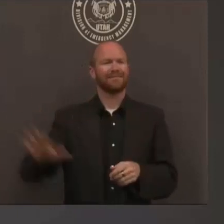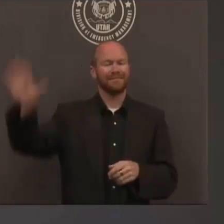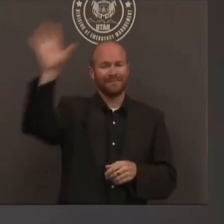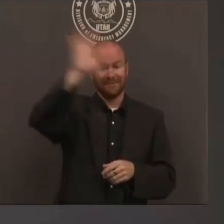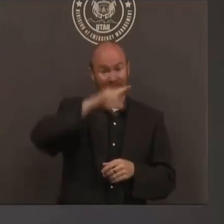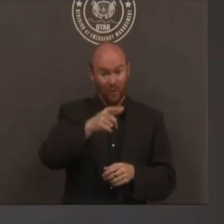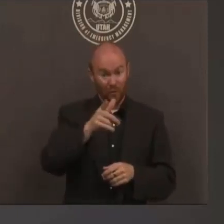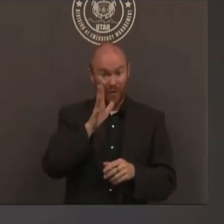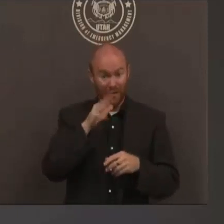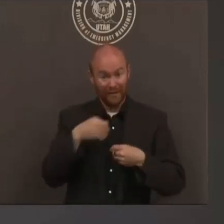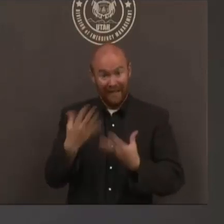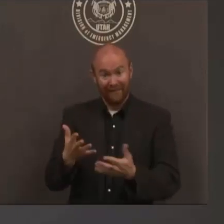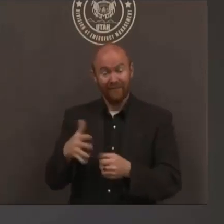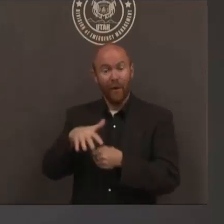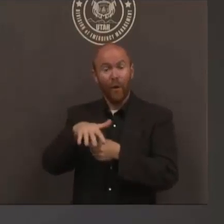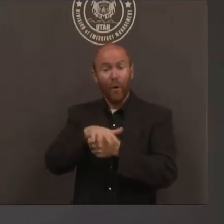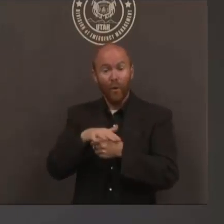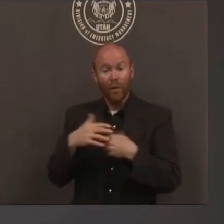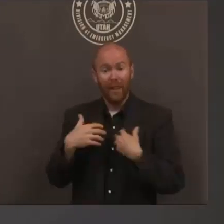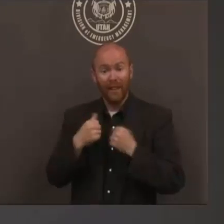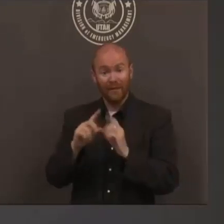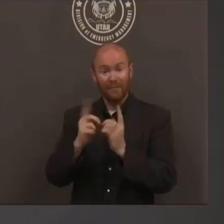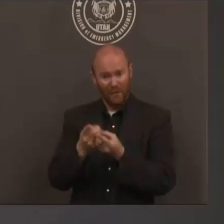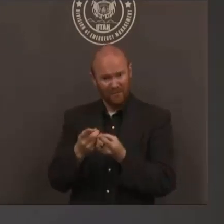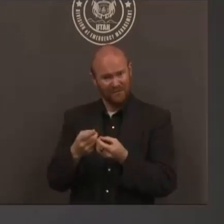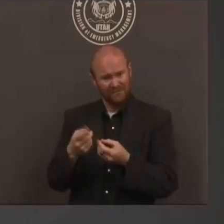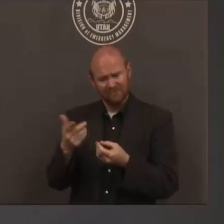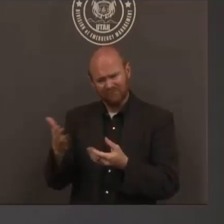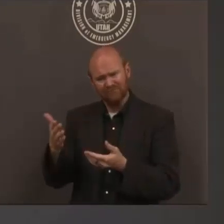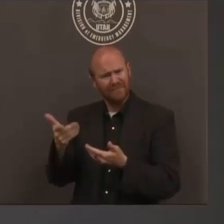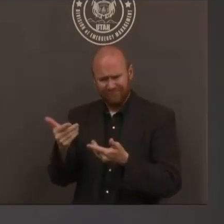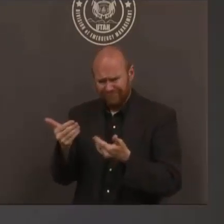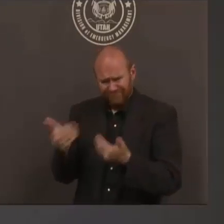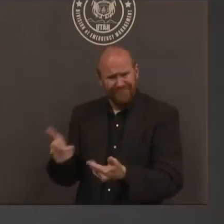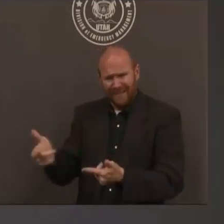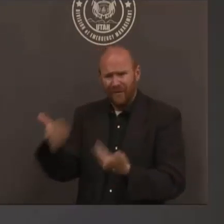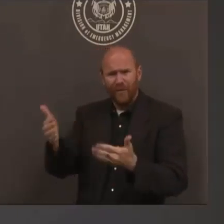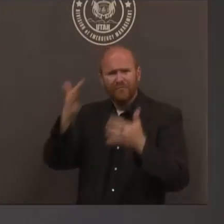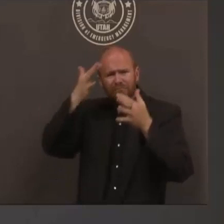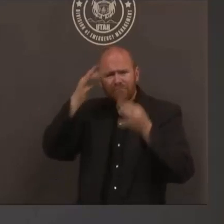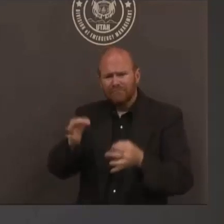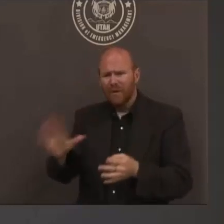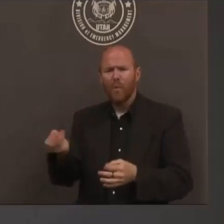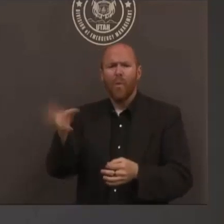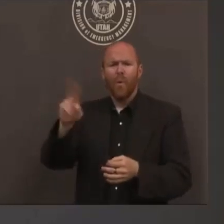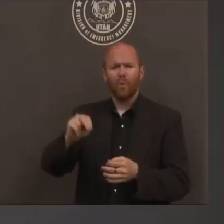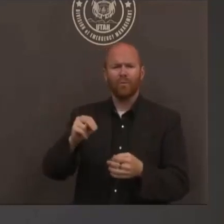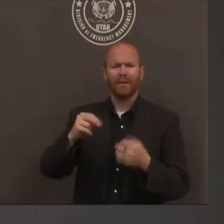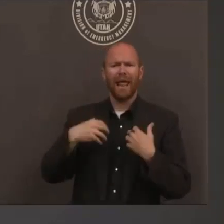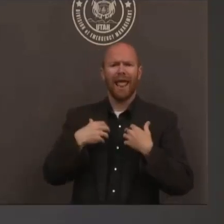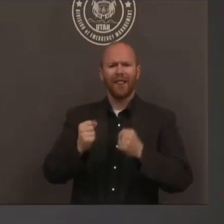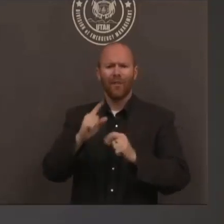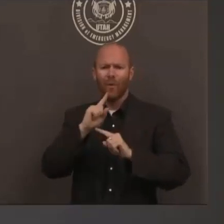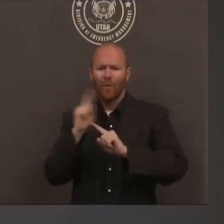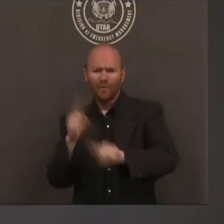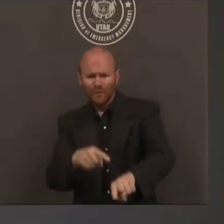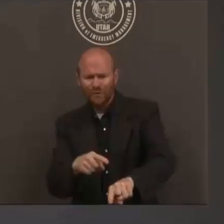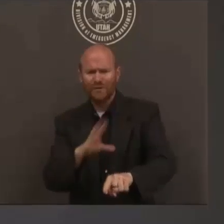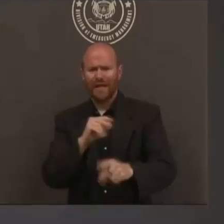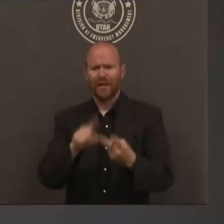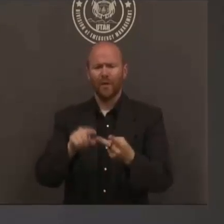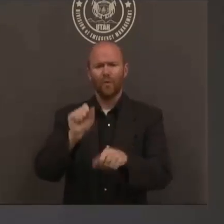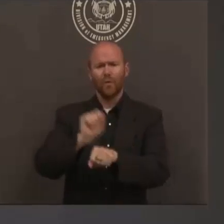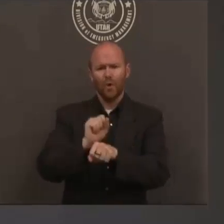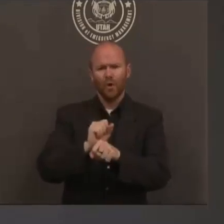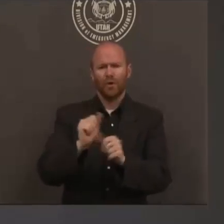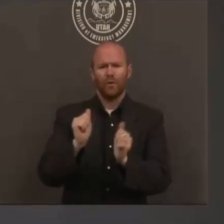health departments and municipalities latitude to pass and enforce their own health orders and to work with the Department